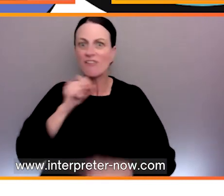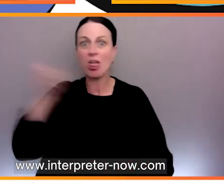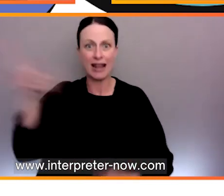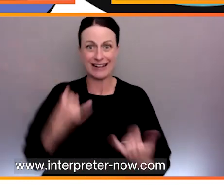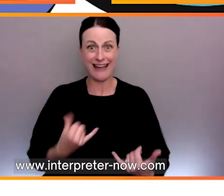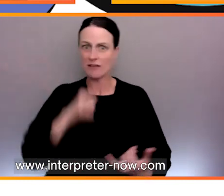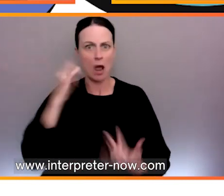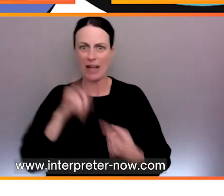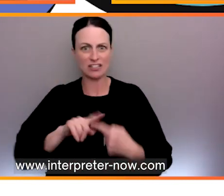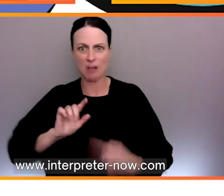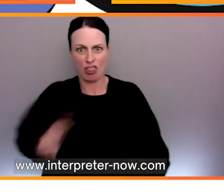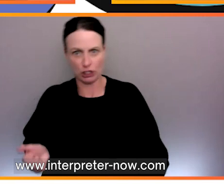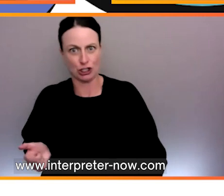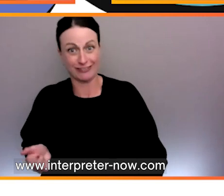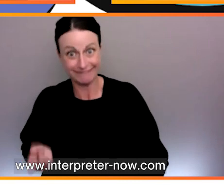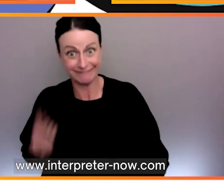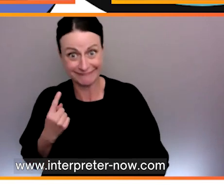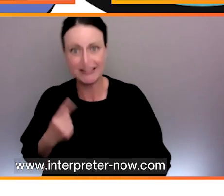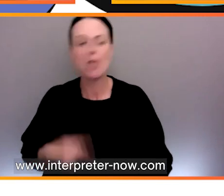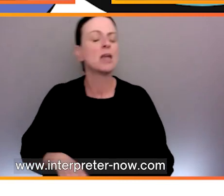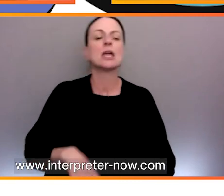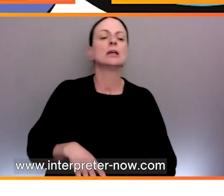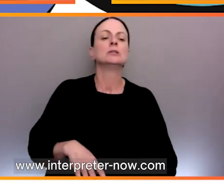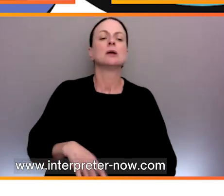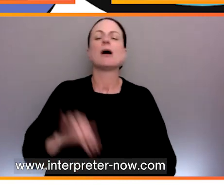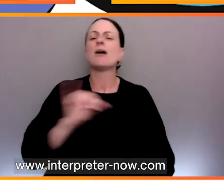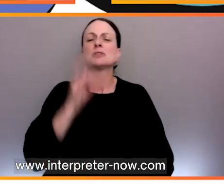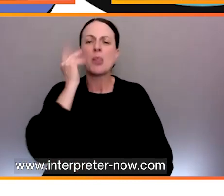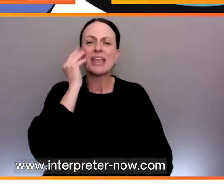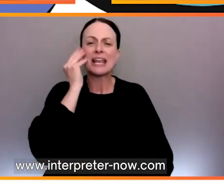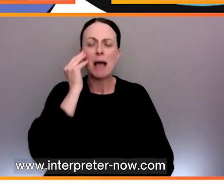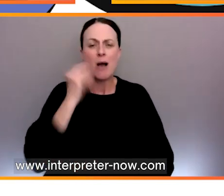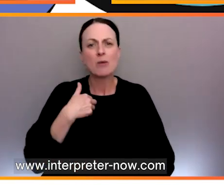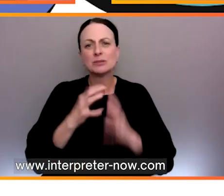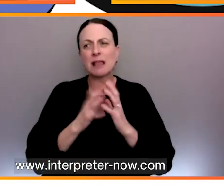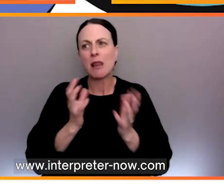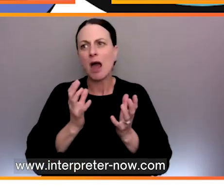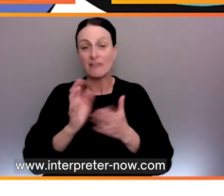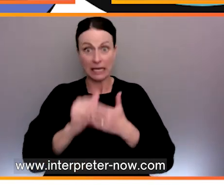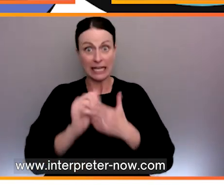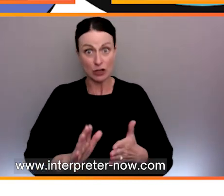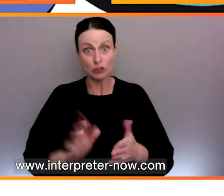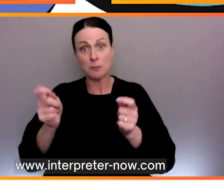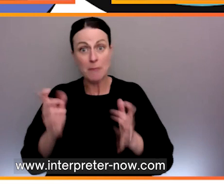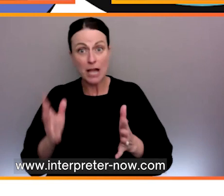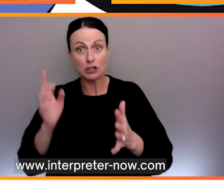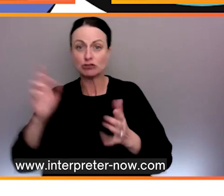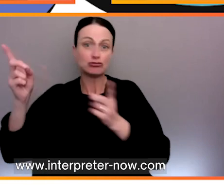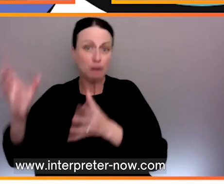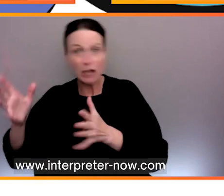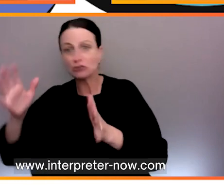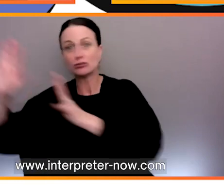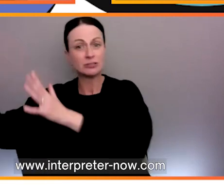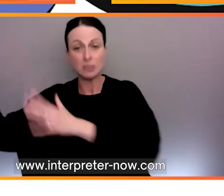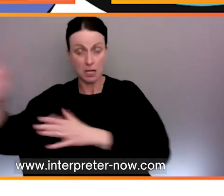also thinking about there's a lot of leaders, a lot of managers, a lot of directors listening to us or watching us. And